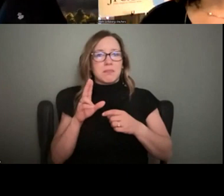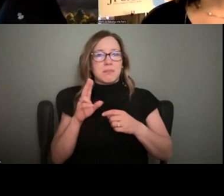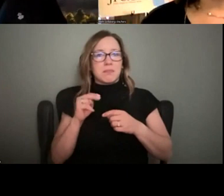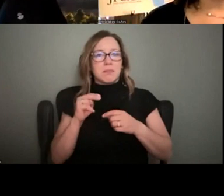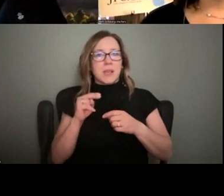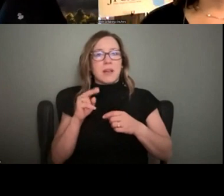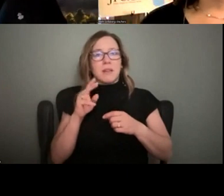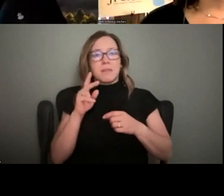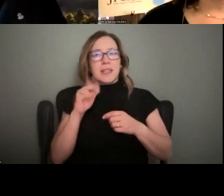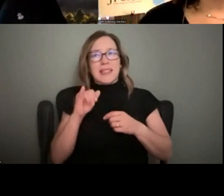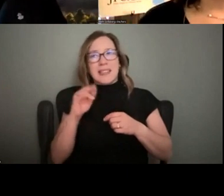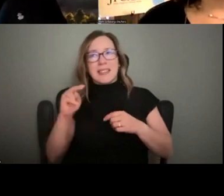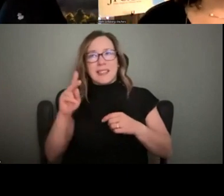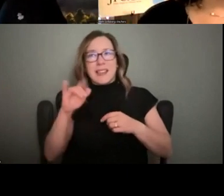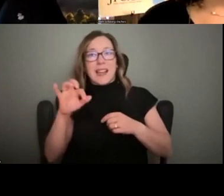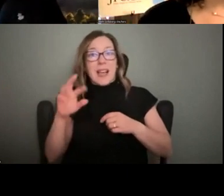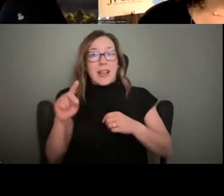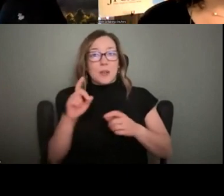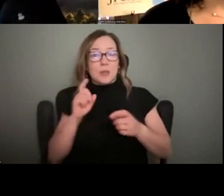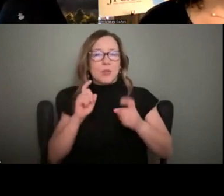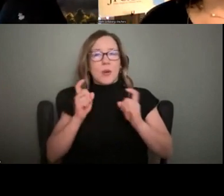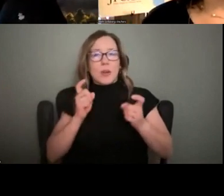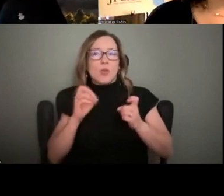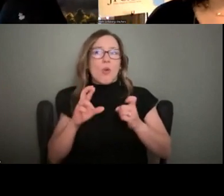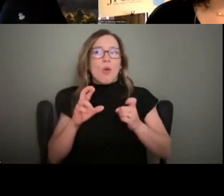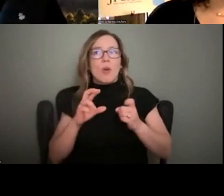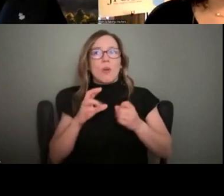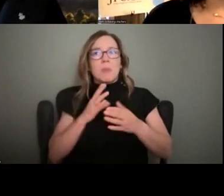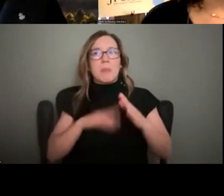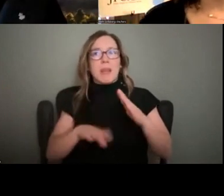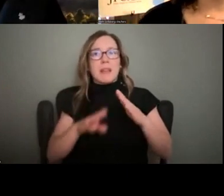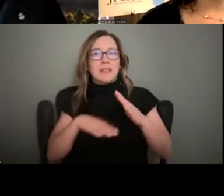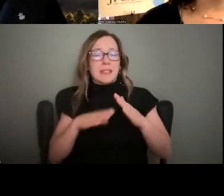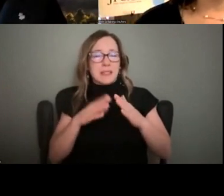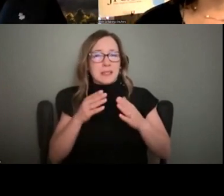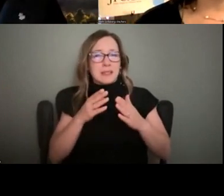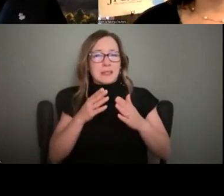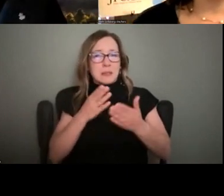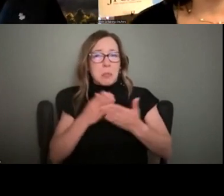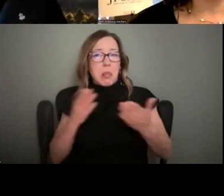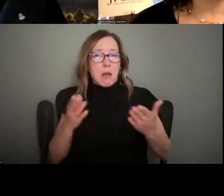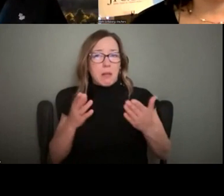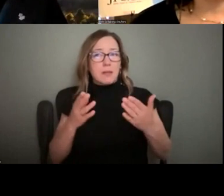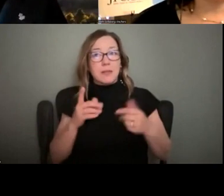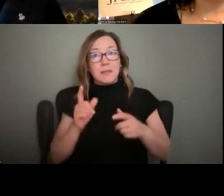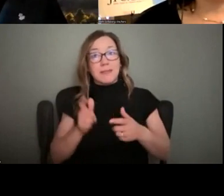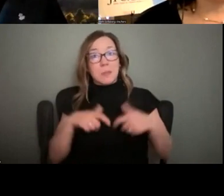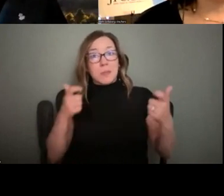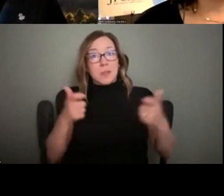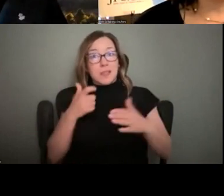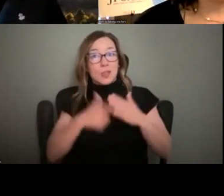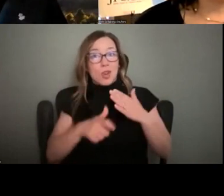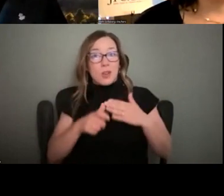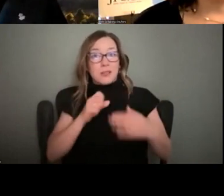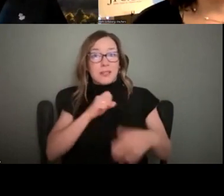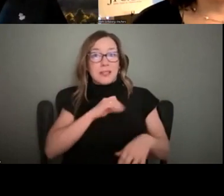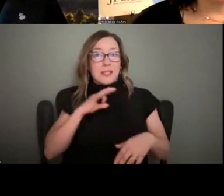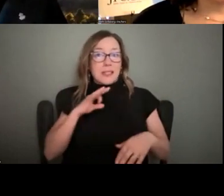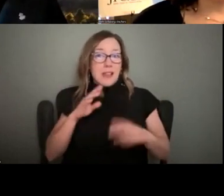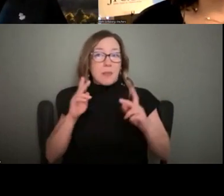basic supplies, if there is a staff person who's able to facilitate it. The biggest cost is that staff person's